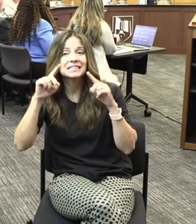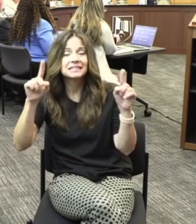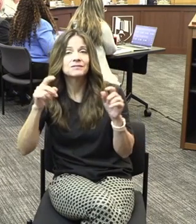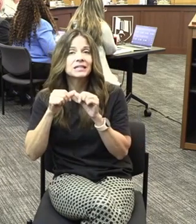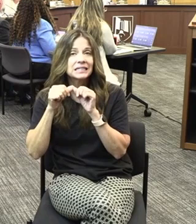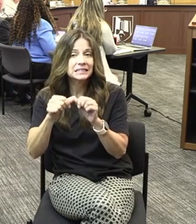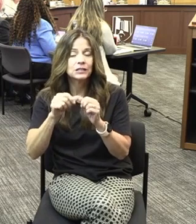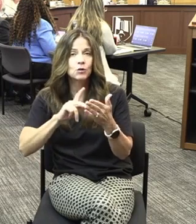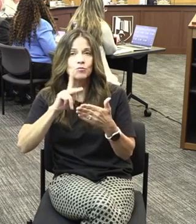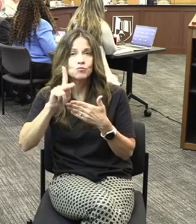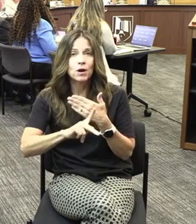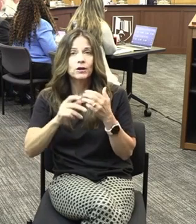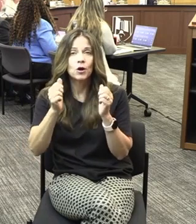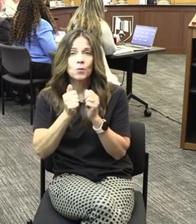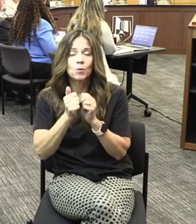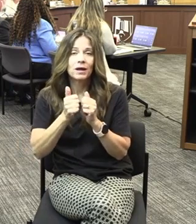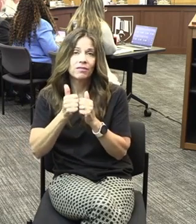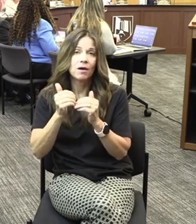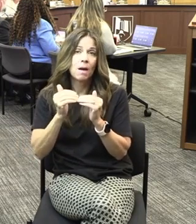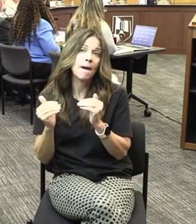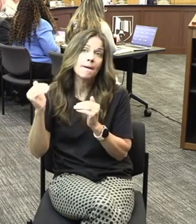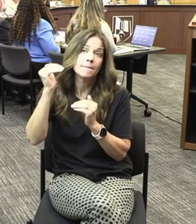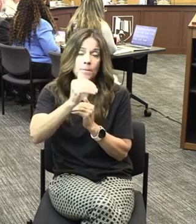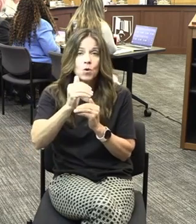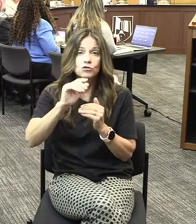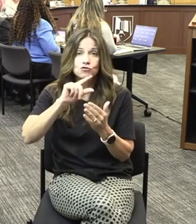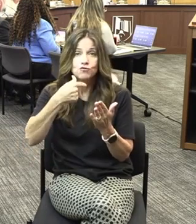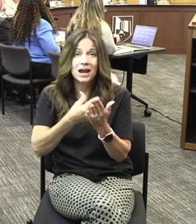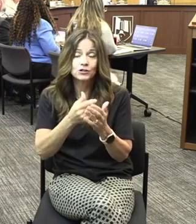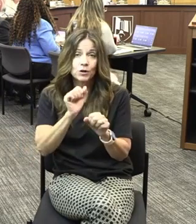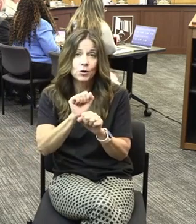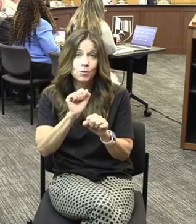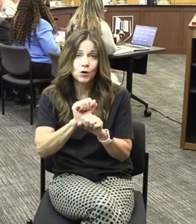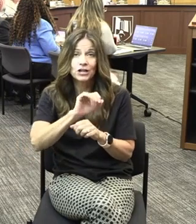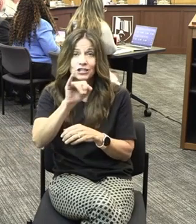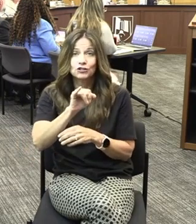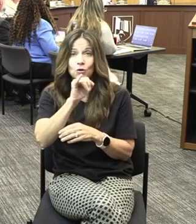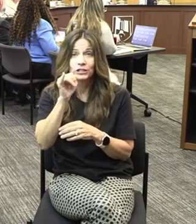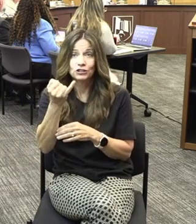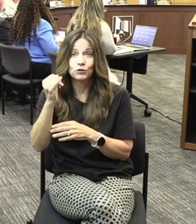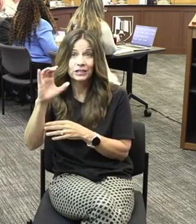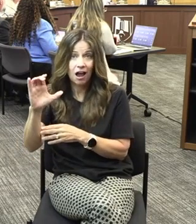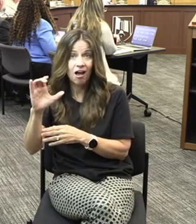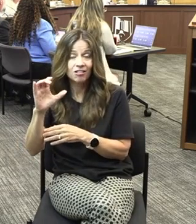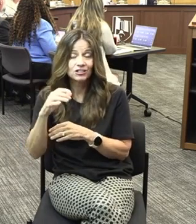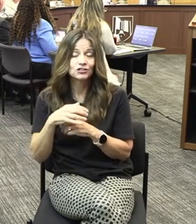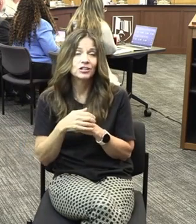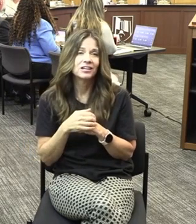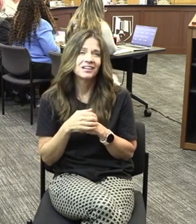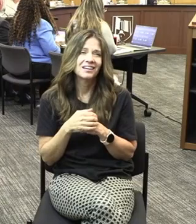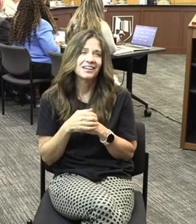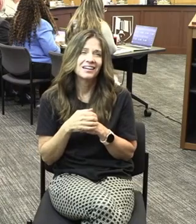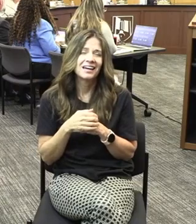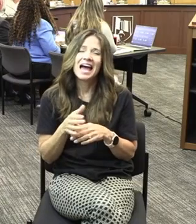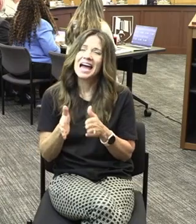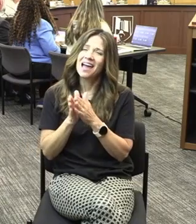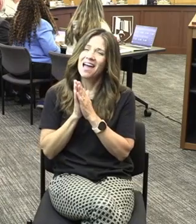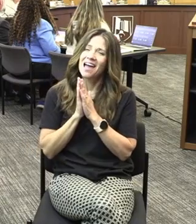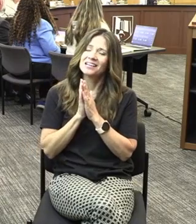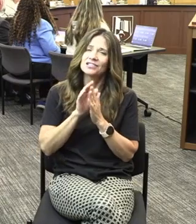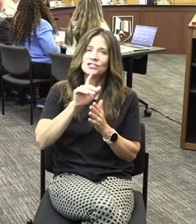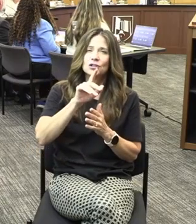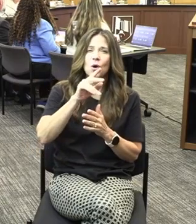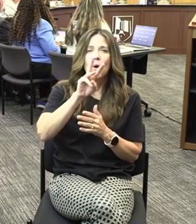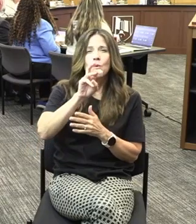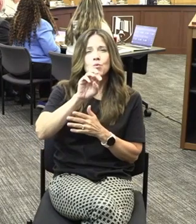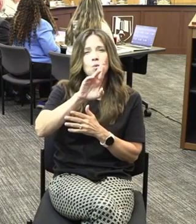continuing program of postgraduate work, which ultimately became known as Joliet Junior College. I asked Kurt Ward